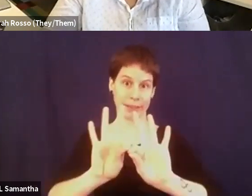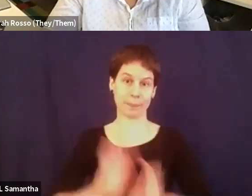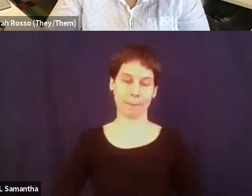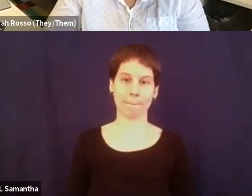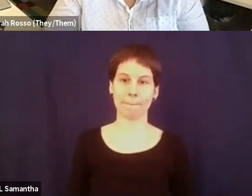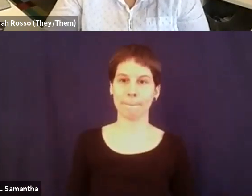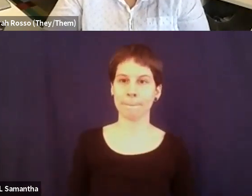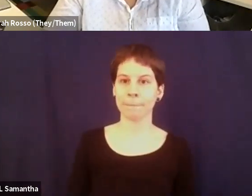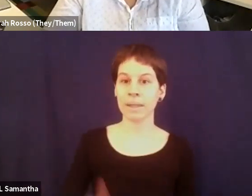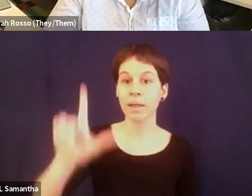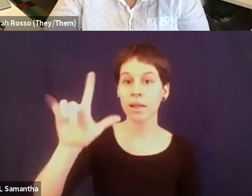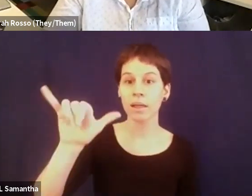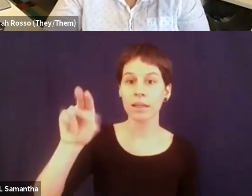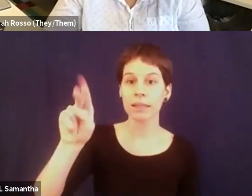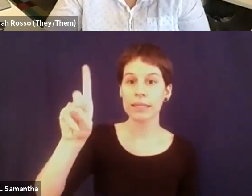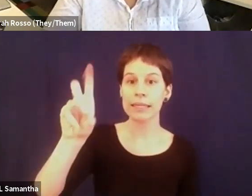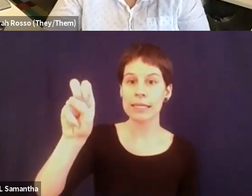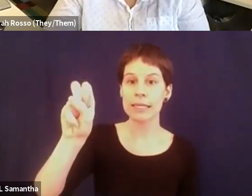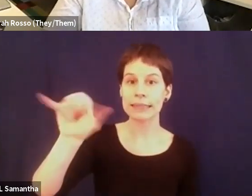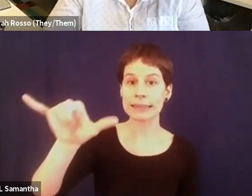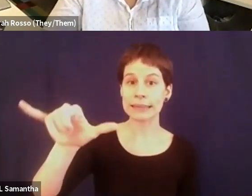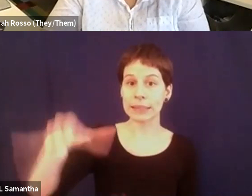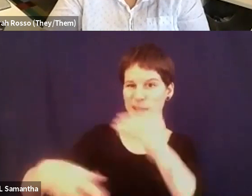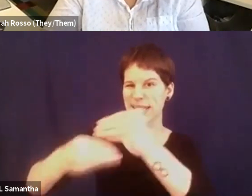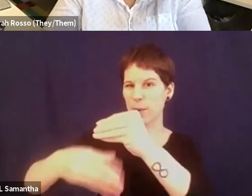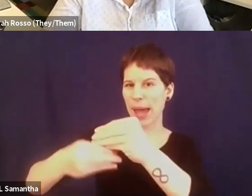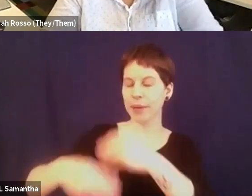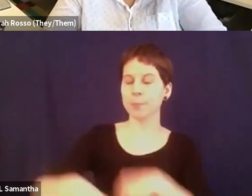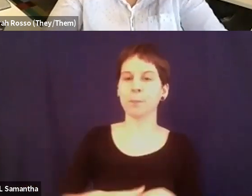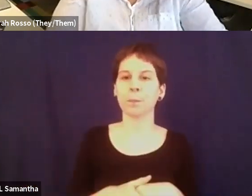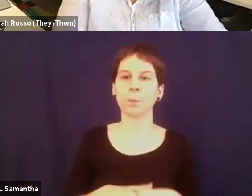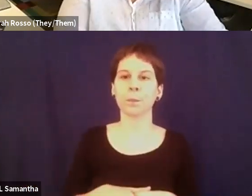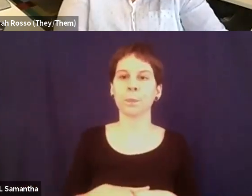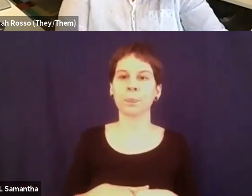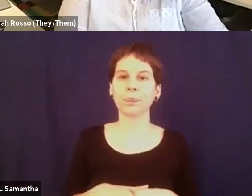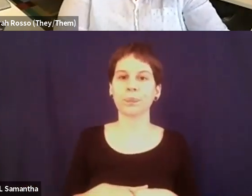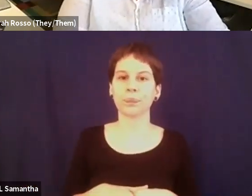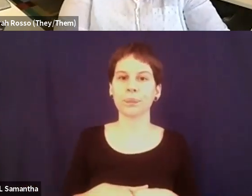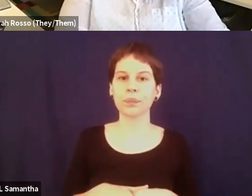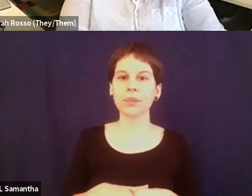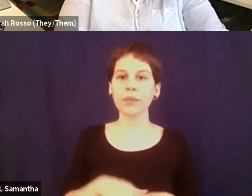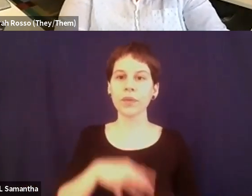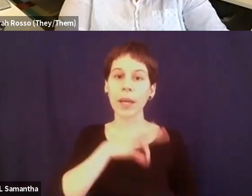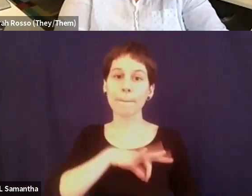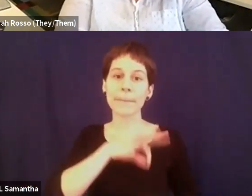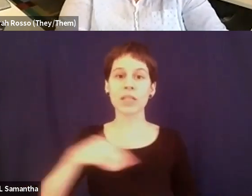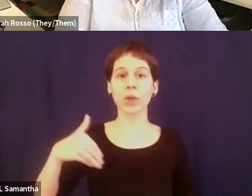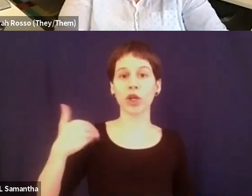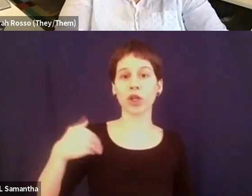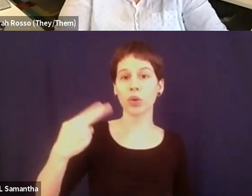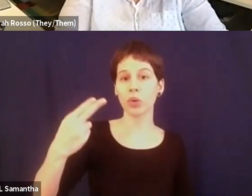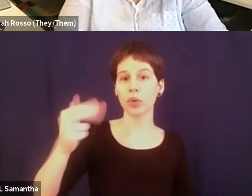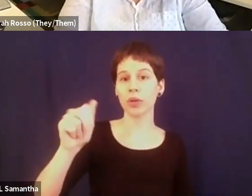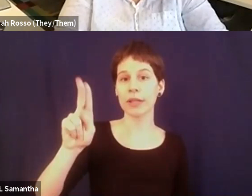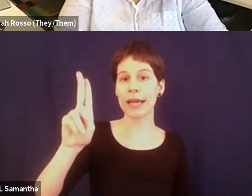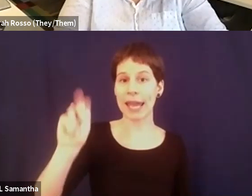Lyndsey, were you going to add something? Yeah, sure. You know, we have the Pittsburgh Youth Haven here over at Proud Haven